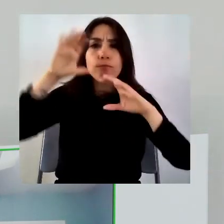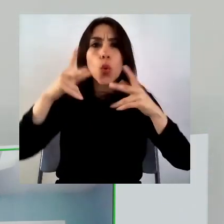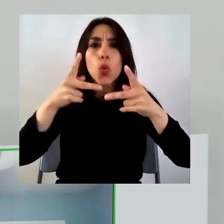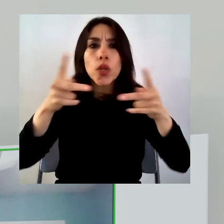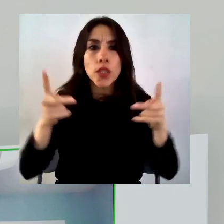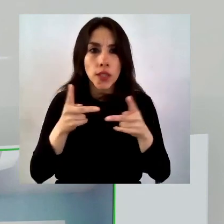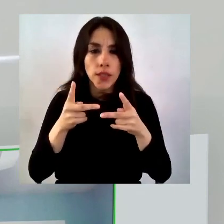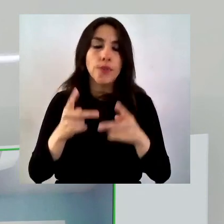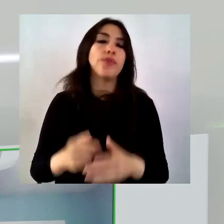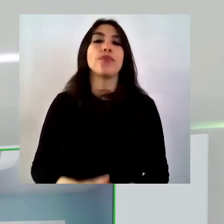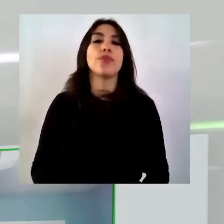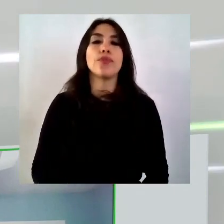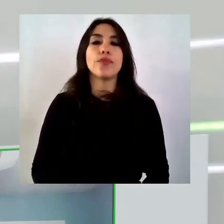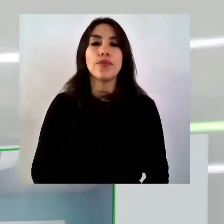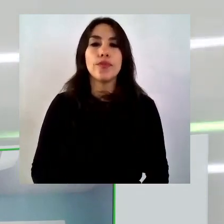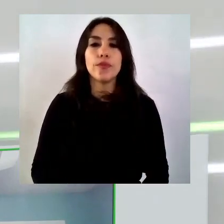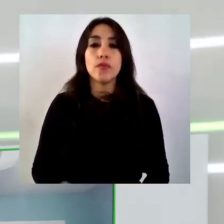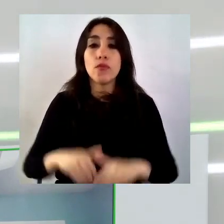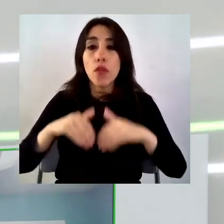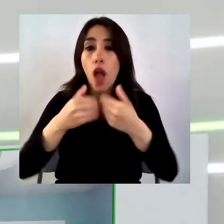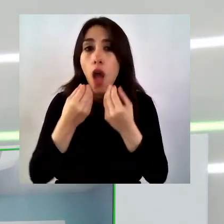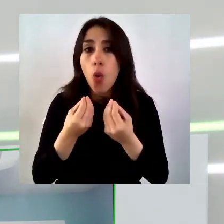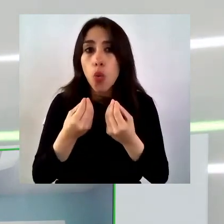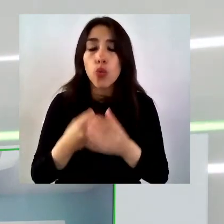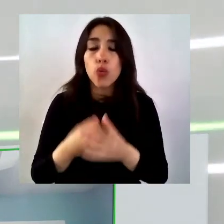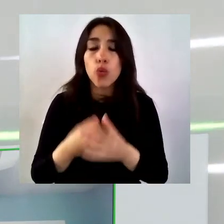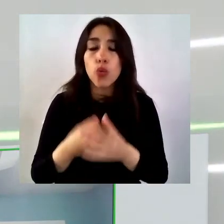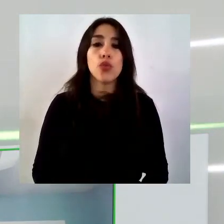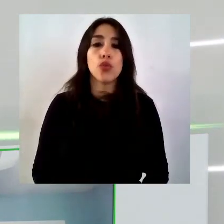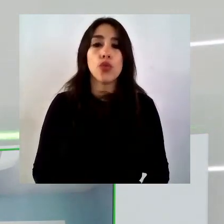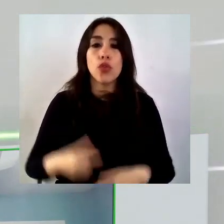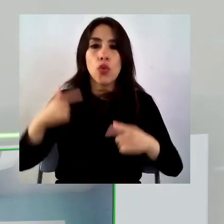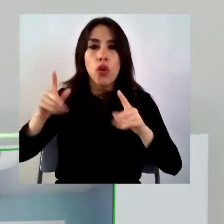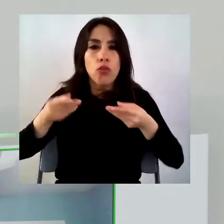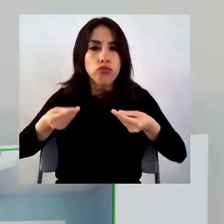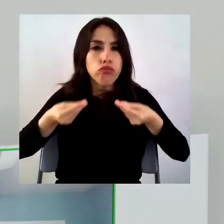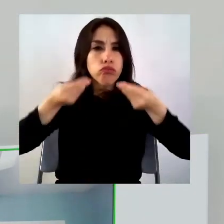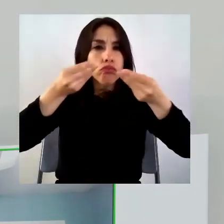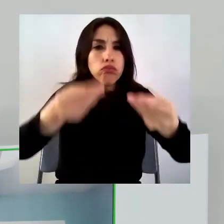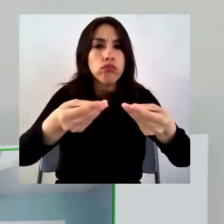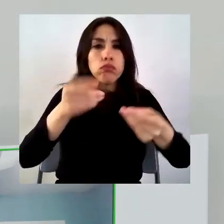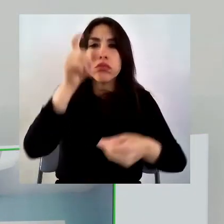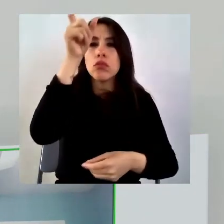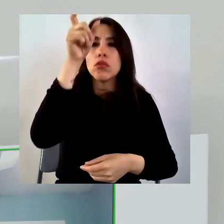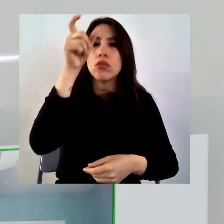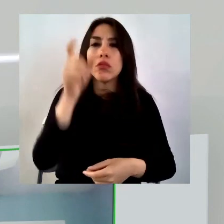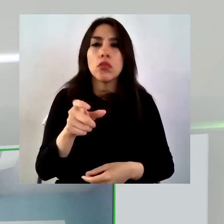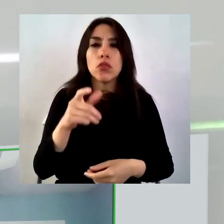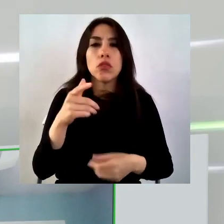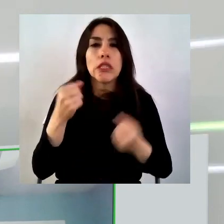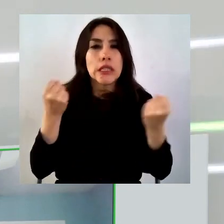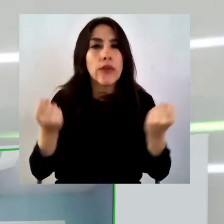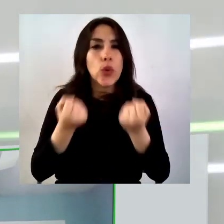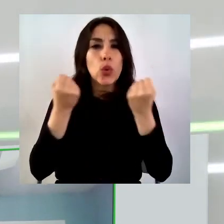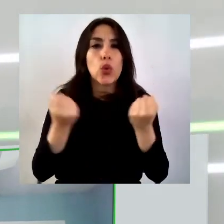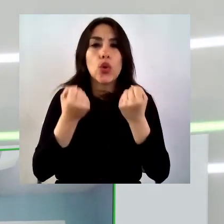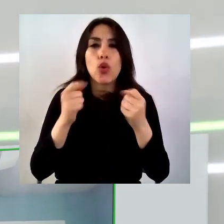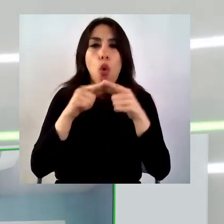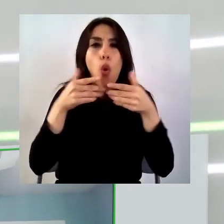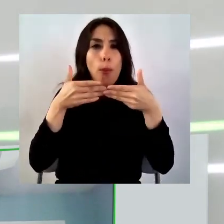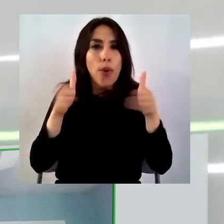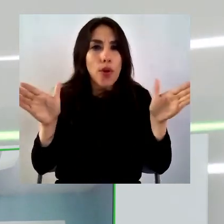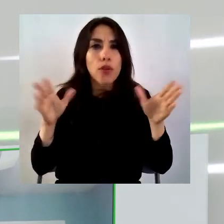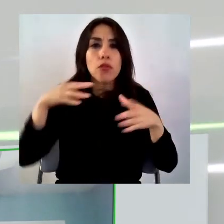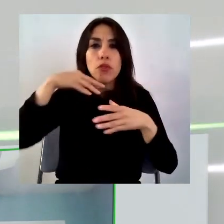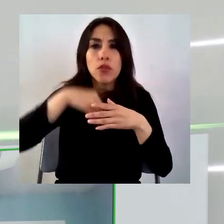factors, these signals into your organization. Because, you know, what I always